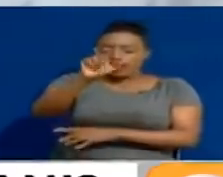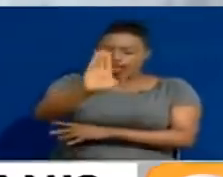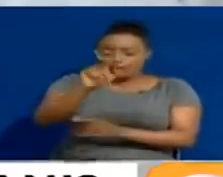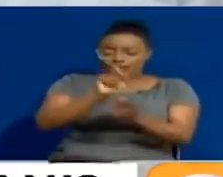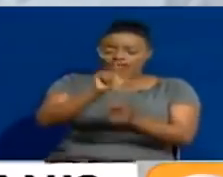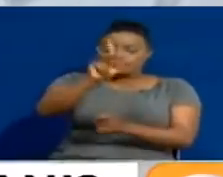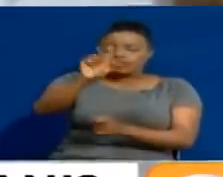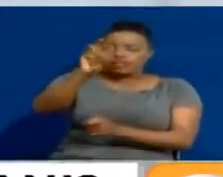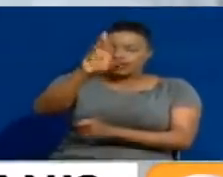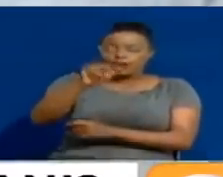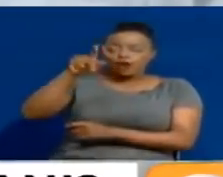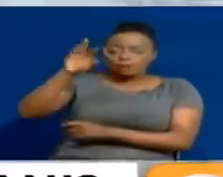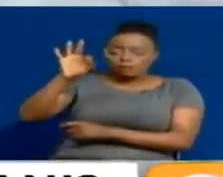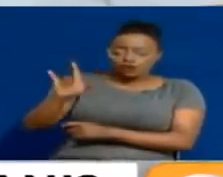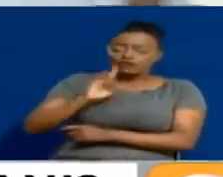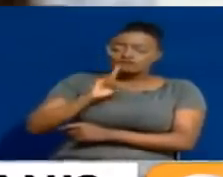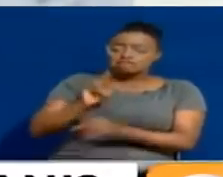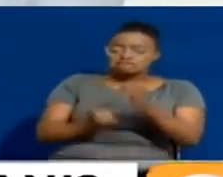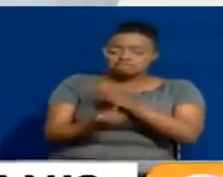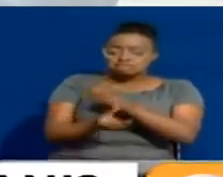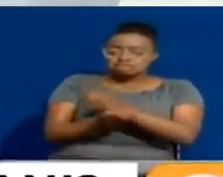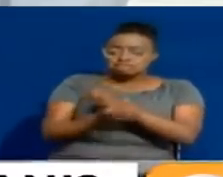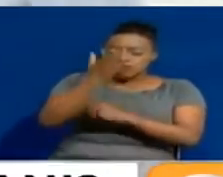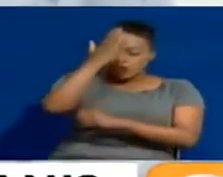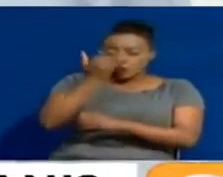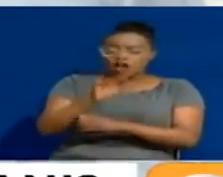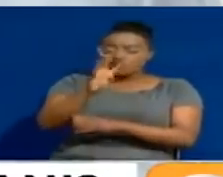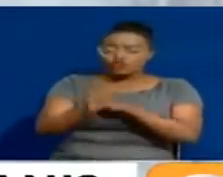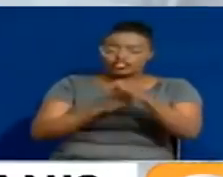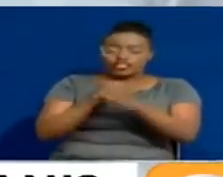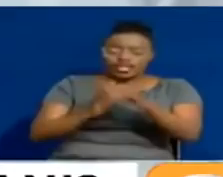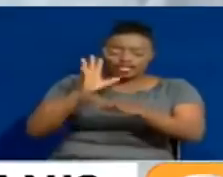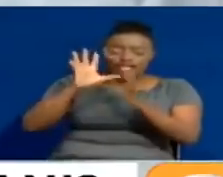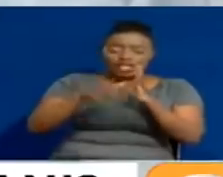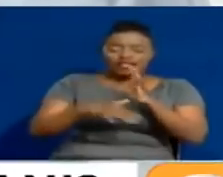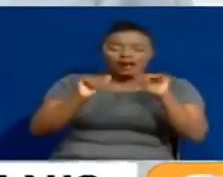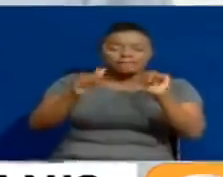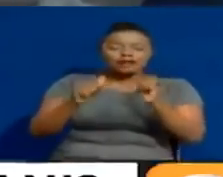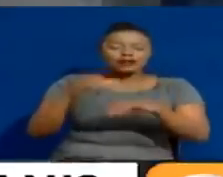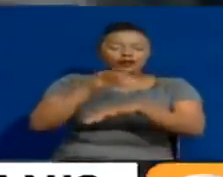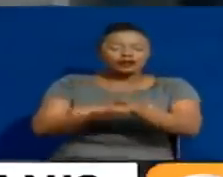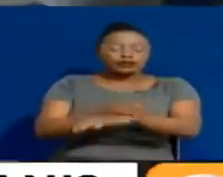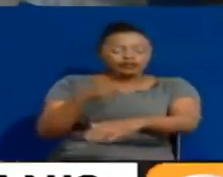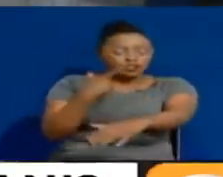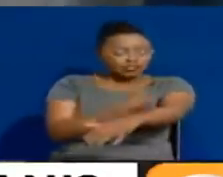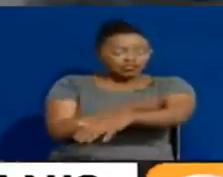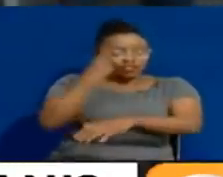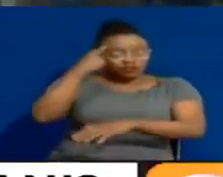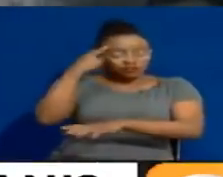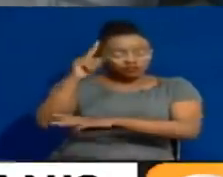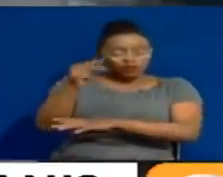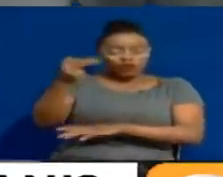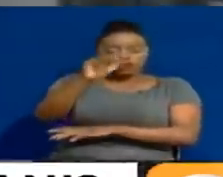yake ya KEMRI, Profesa Matilu anaeleza ni kwa nini miaka 44 baadaye bado hakuna chanjo ya